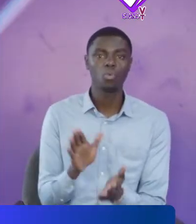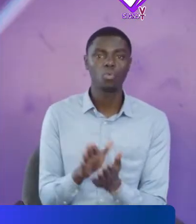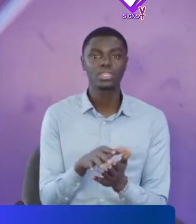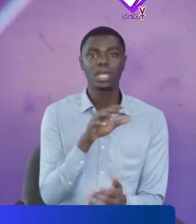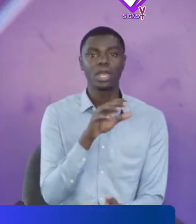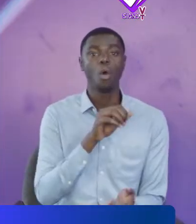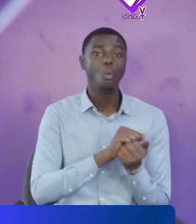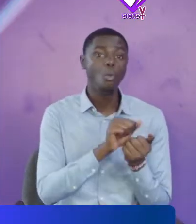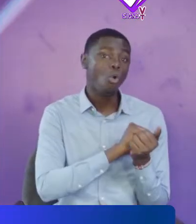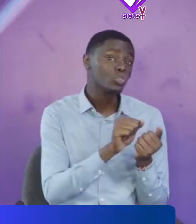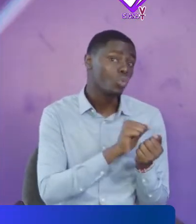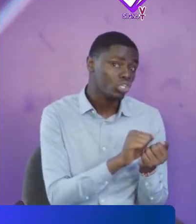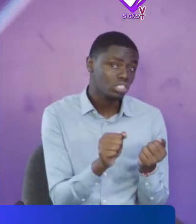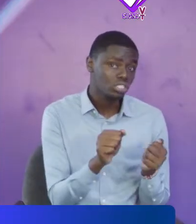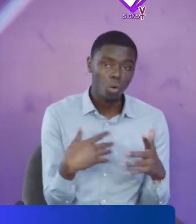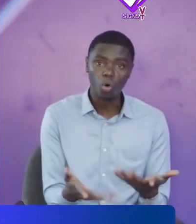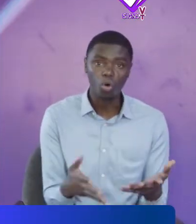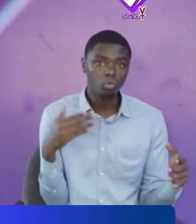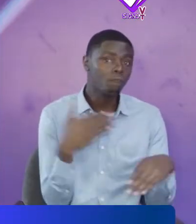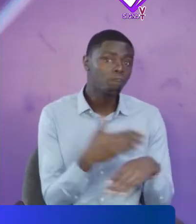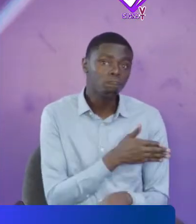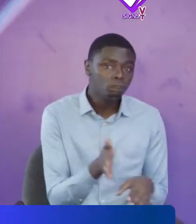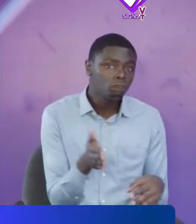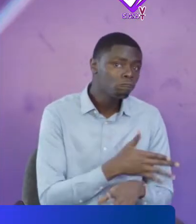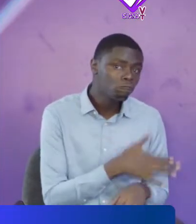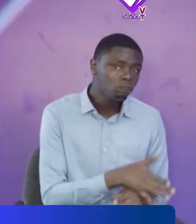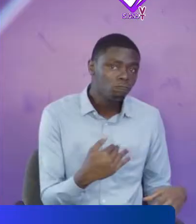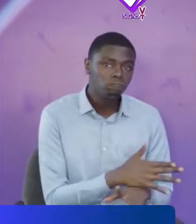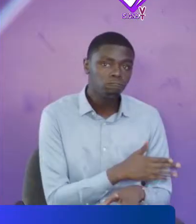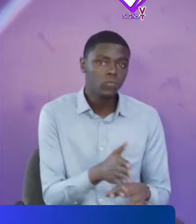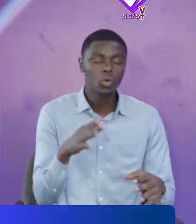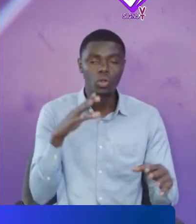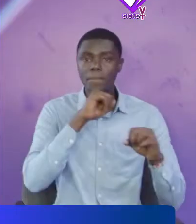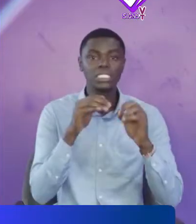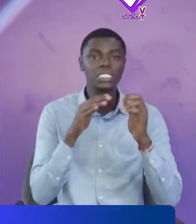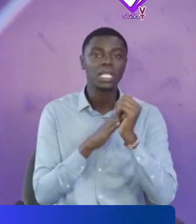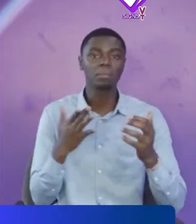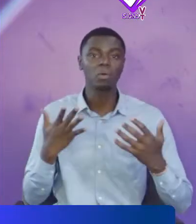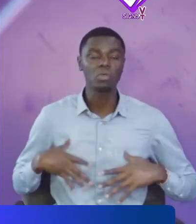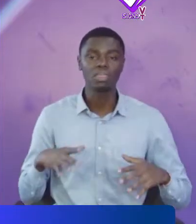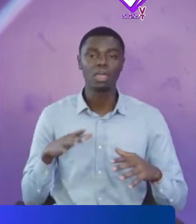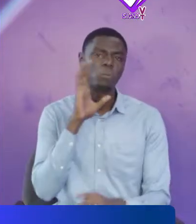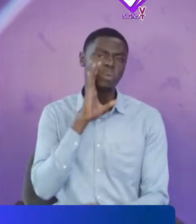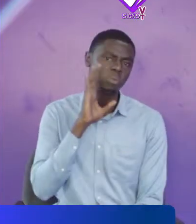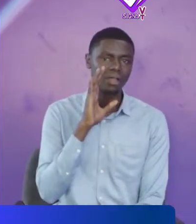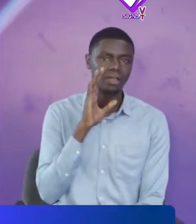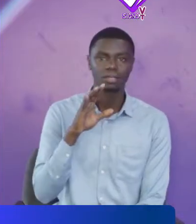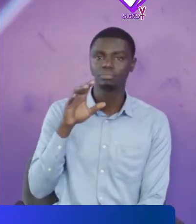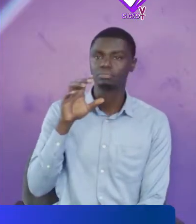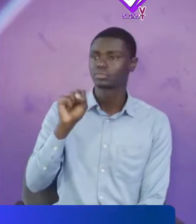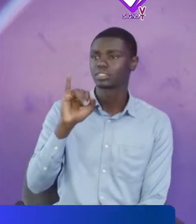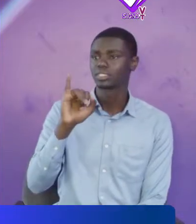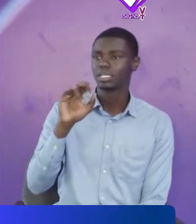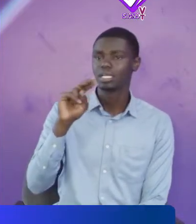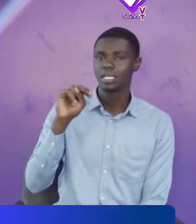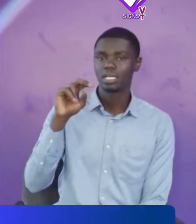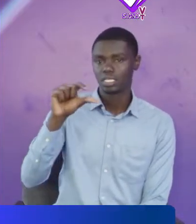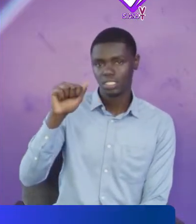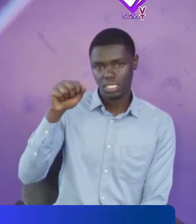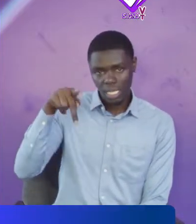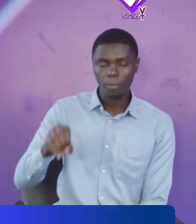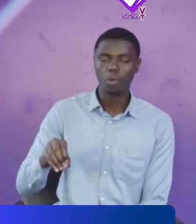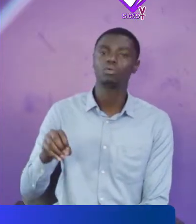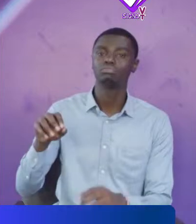can't go to Singapore with the misleading people, the propaganda. You can't. Singapore flights are very clear.